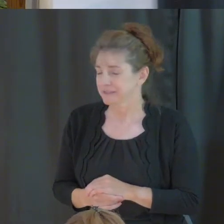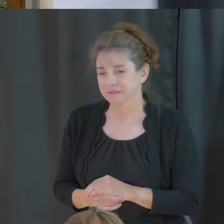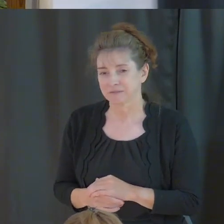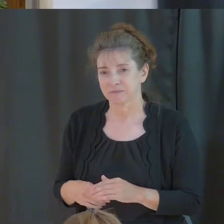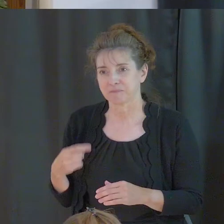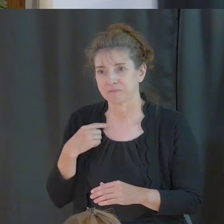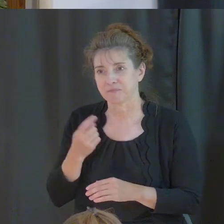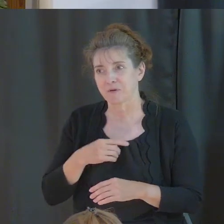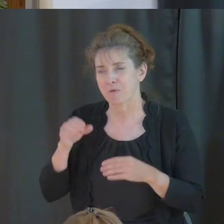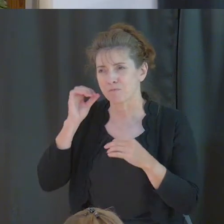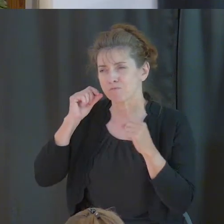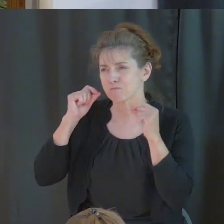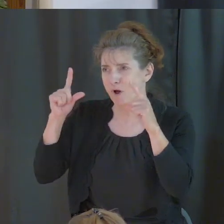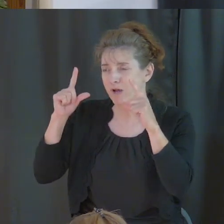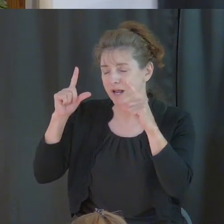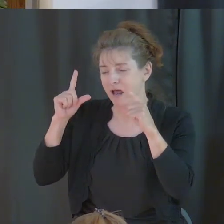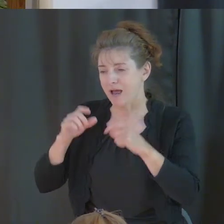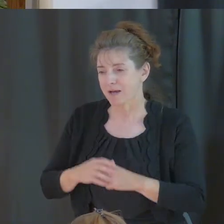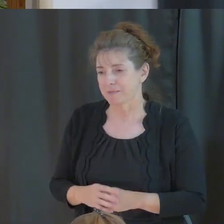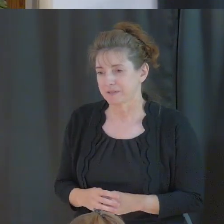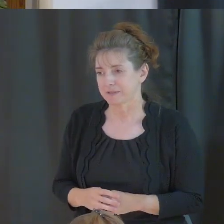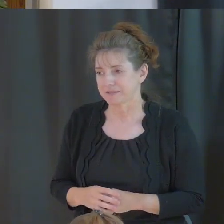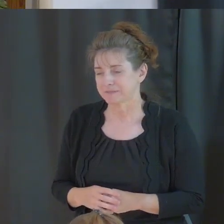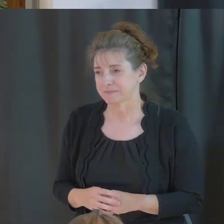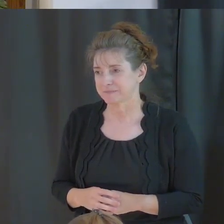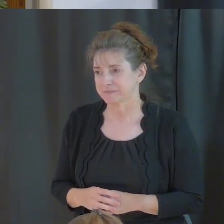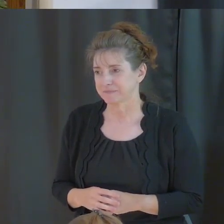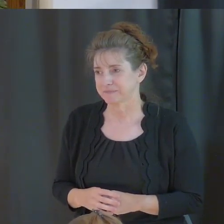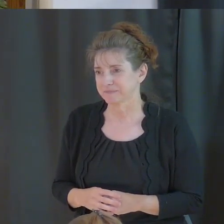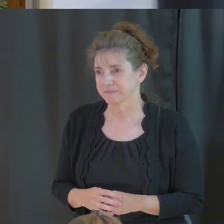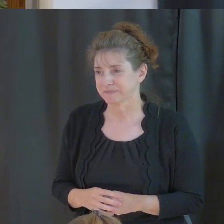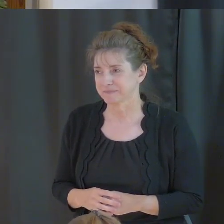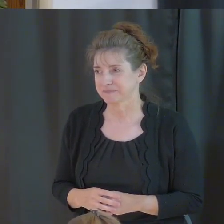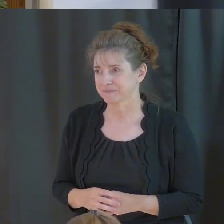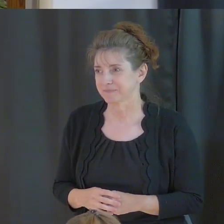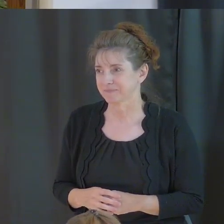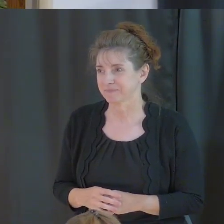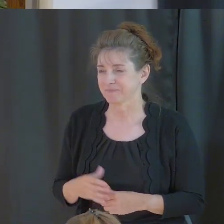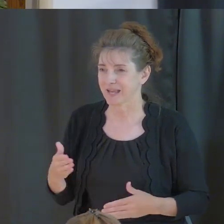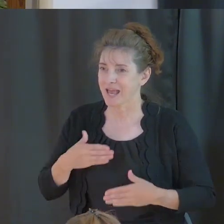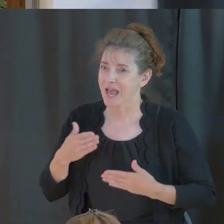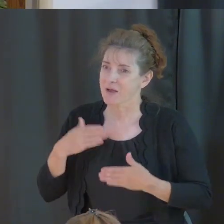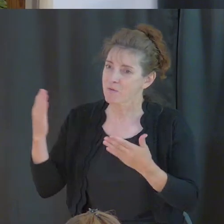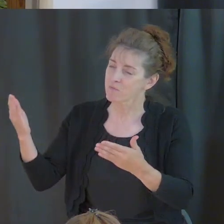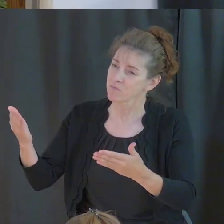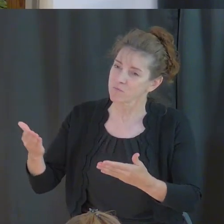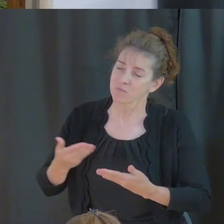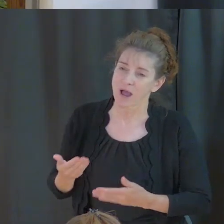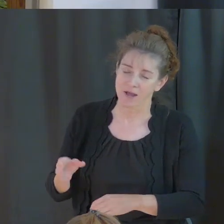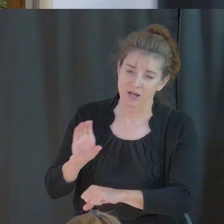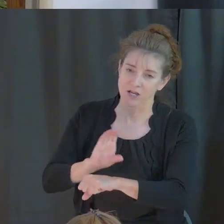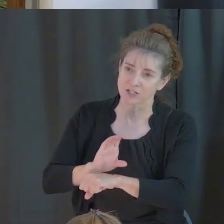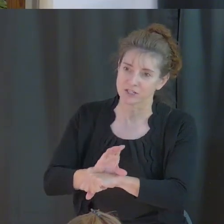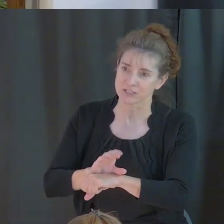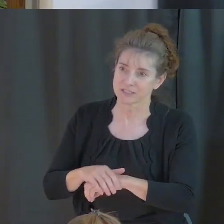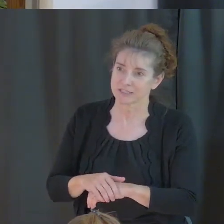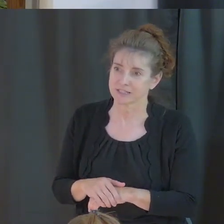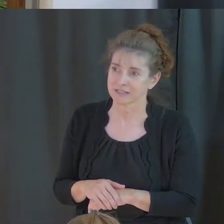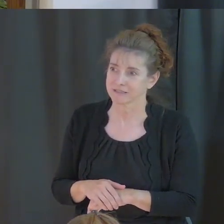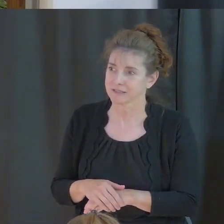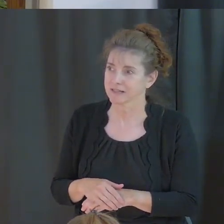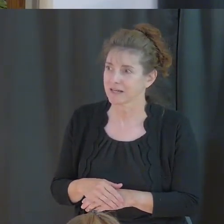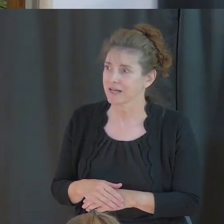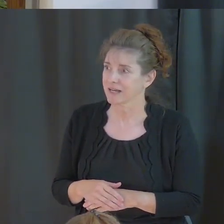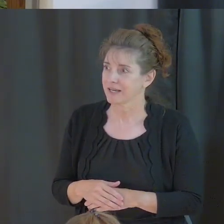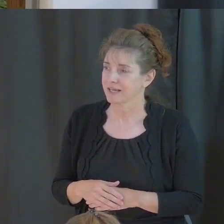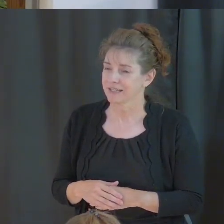up by now. Happy to welcome you to our church this morning. Glad you're here.